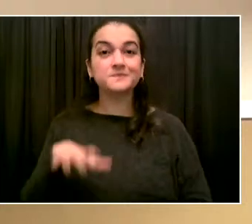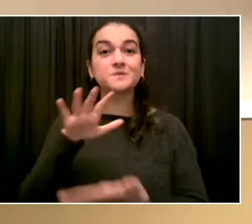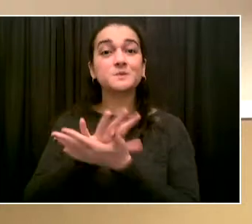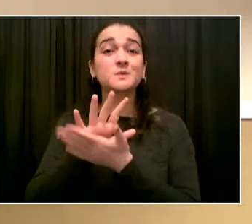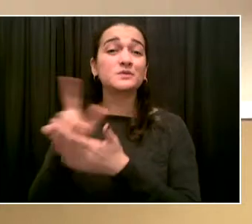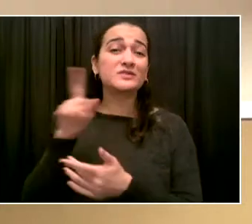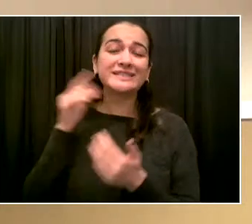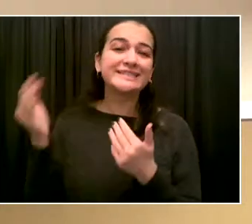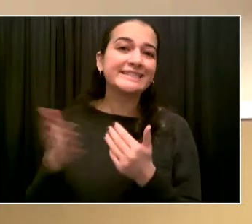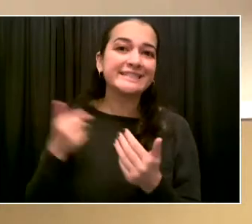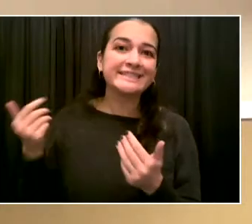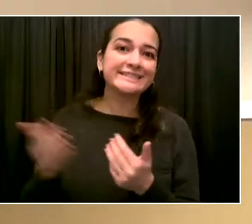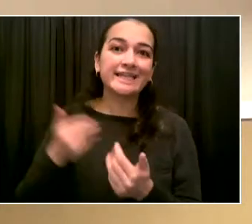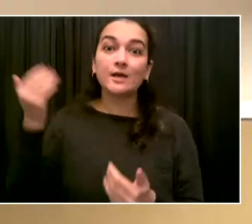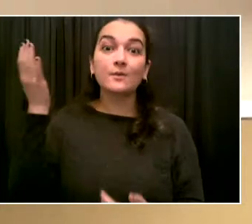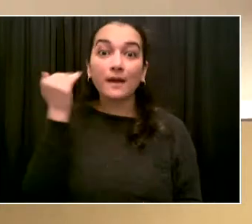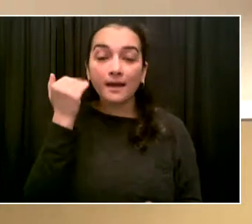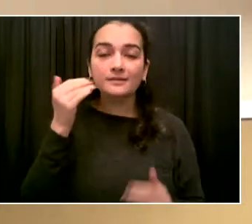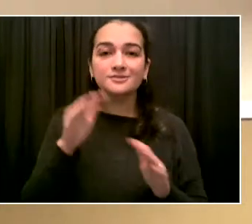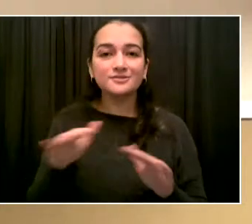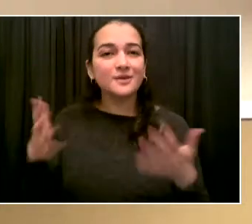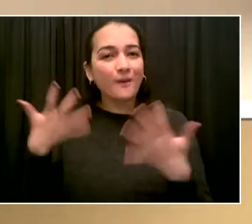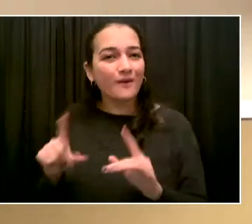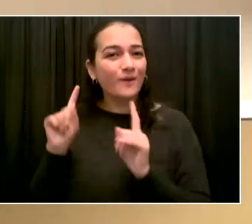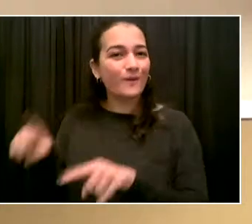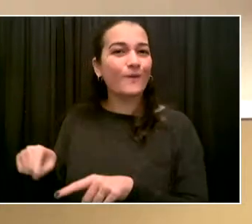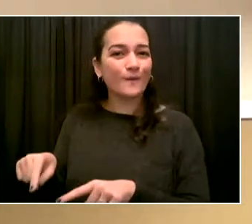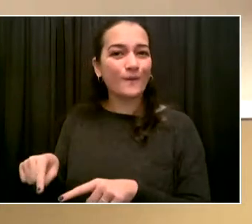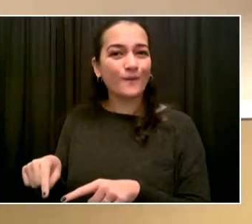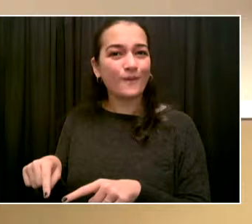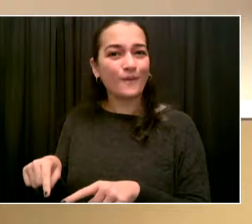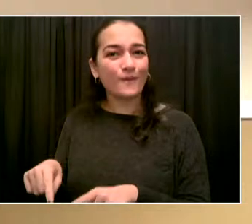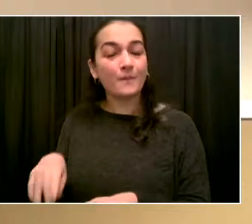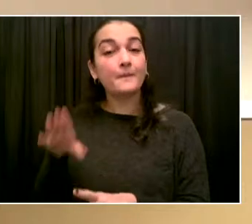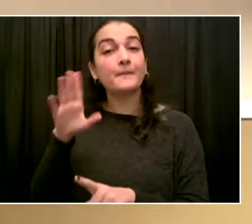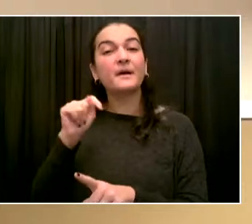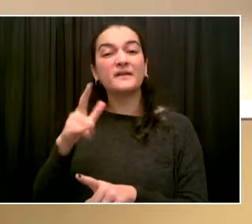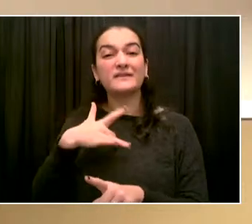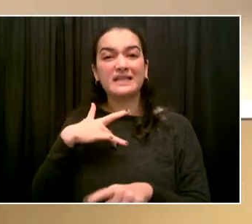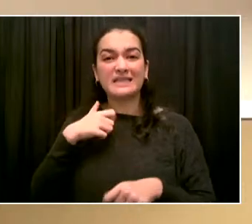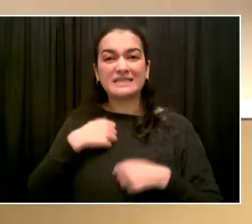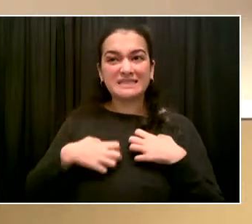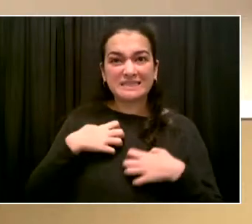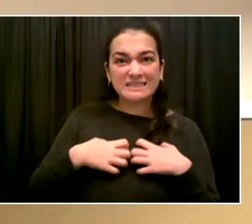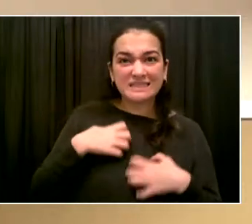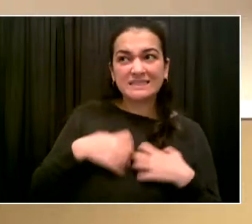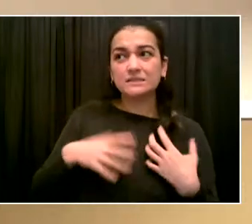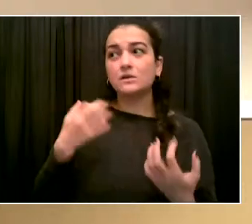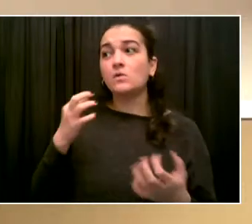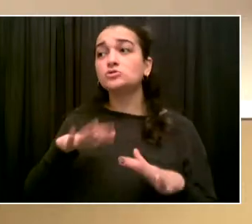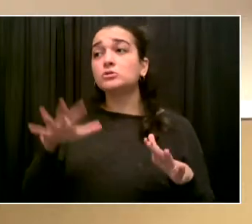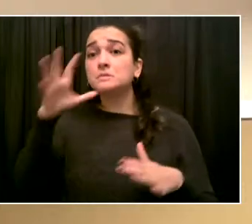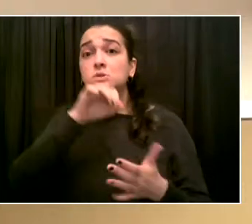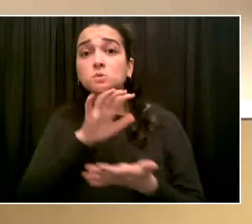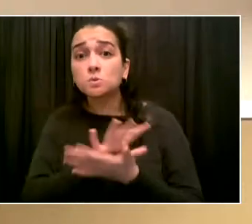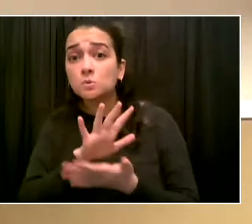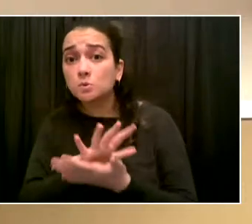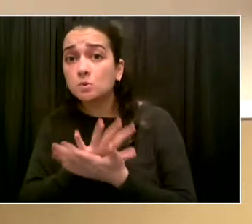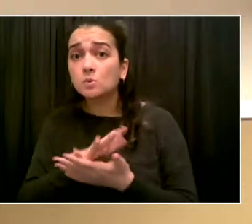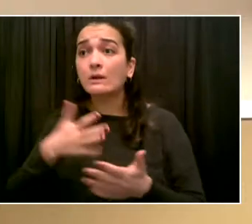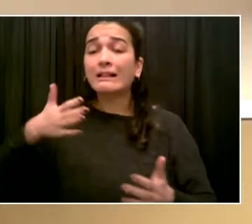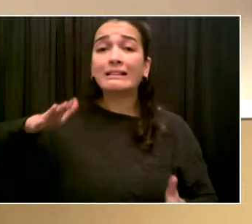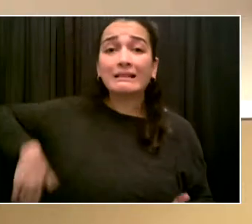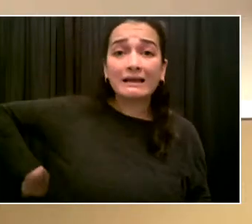long term to get as many kids who are 5 to 11, of which we estimate there are about